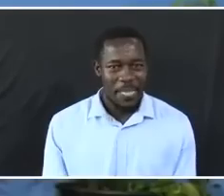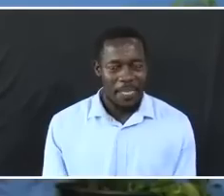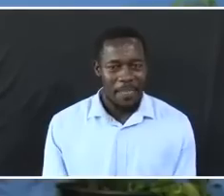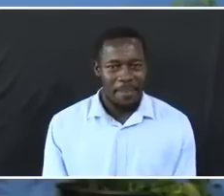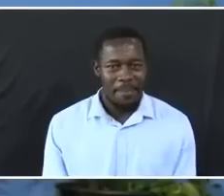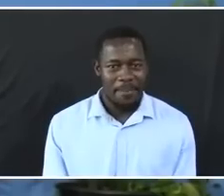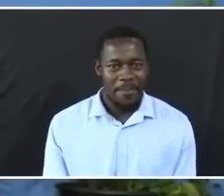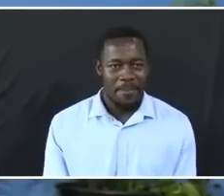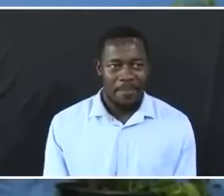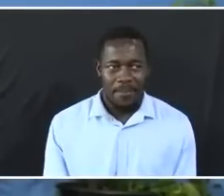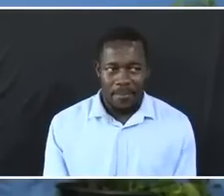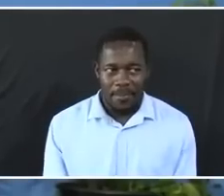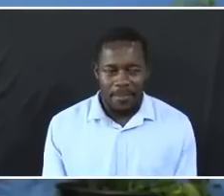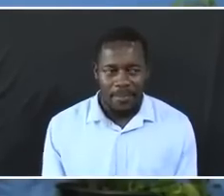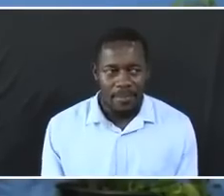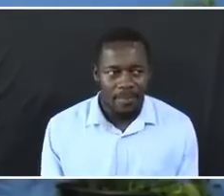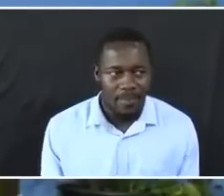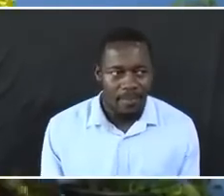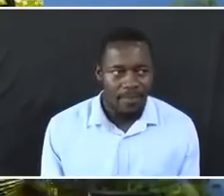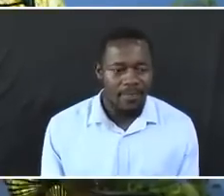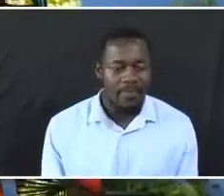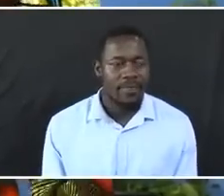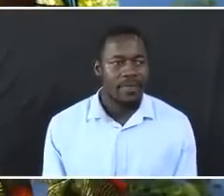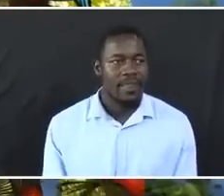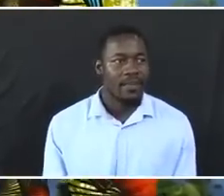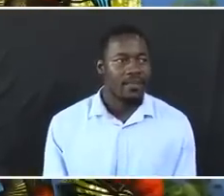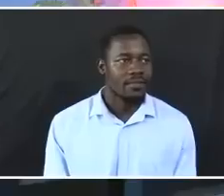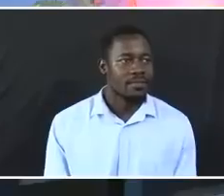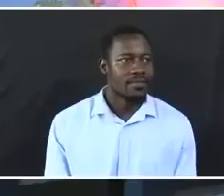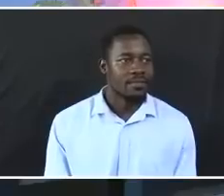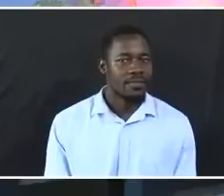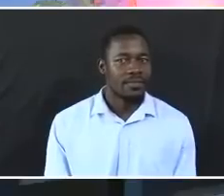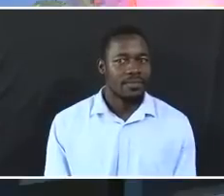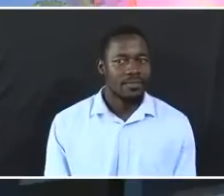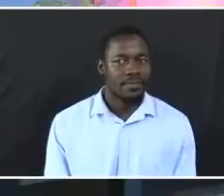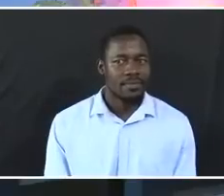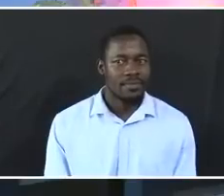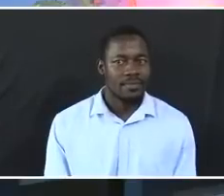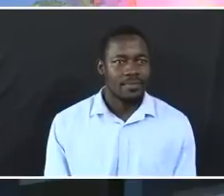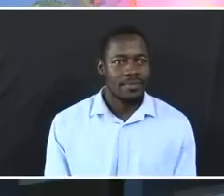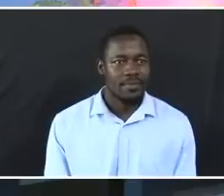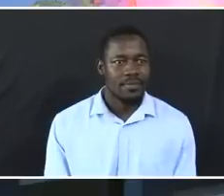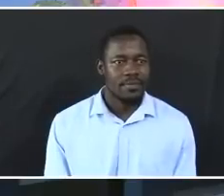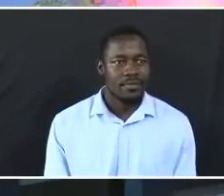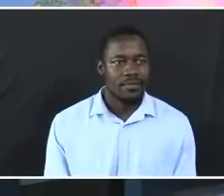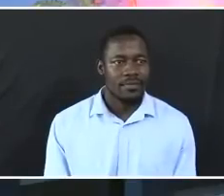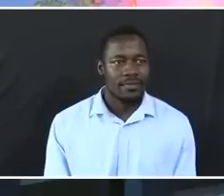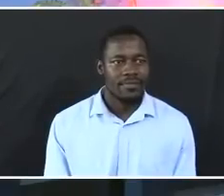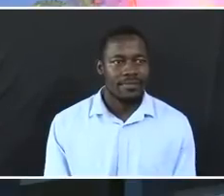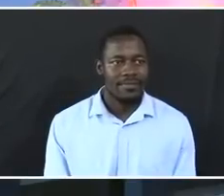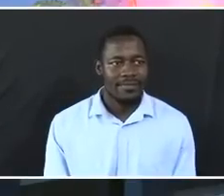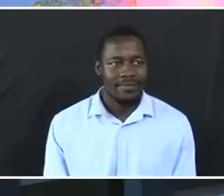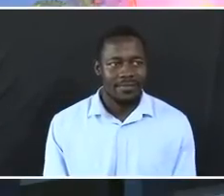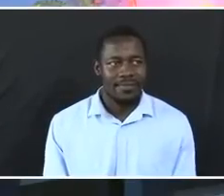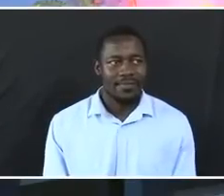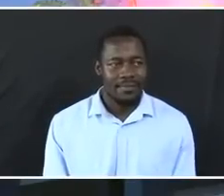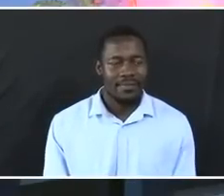Me for Jacob, I think it was payback time. Just thinking. It